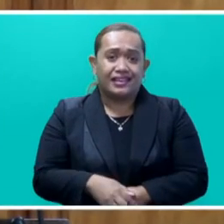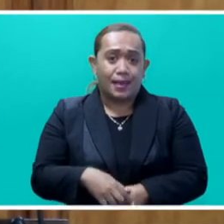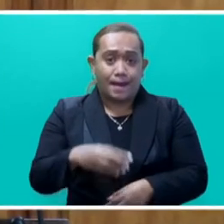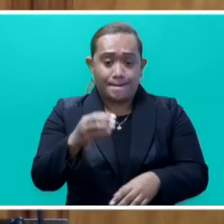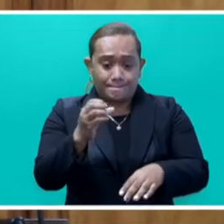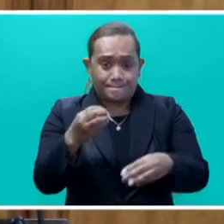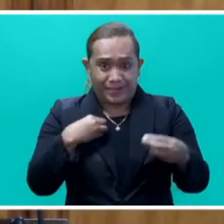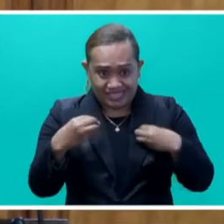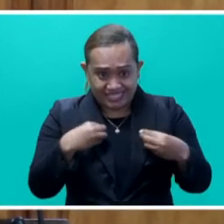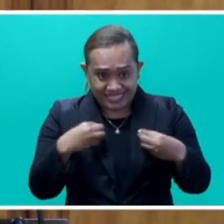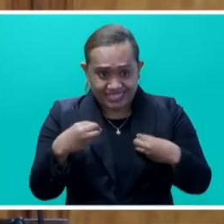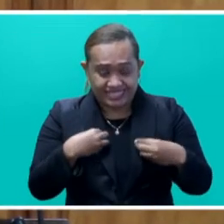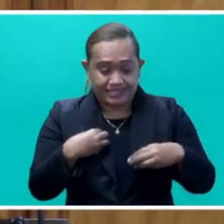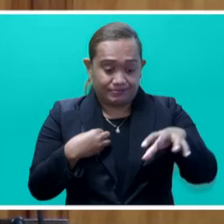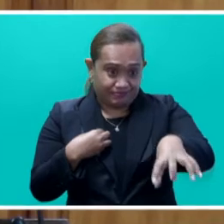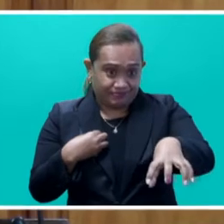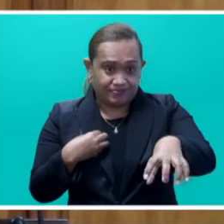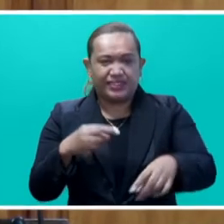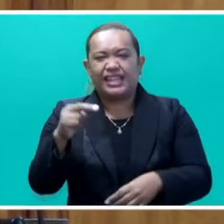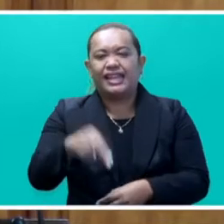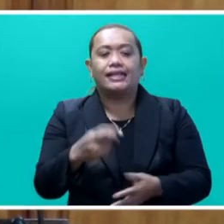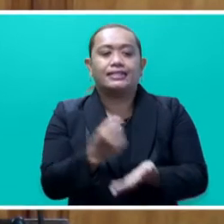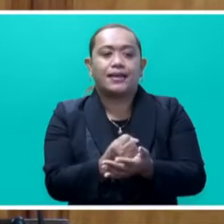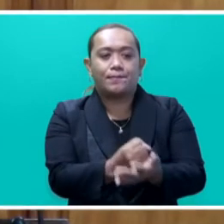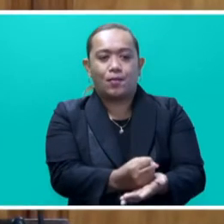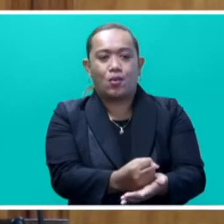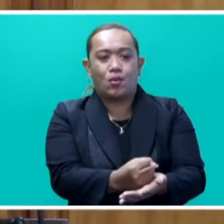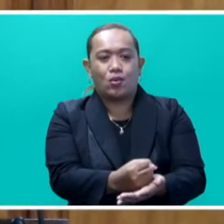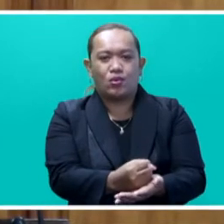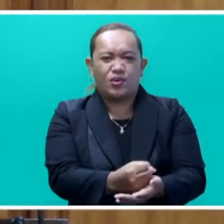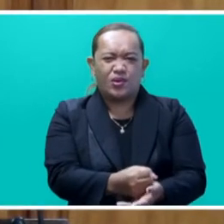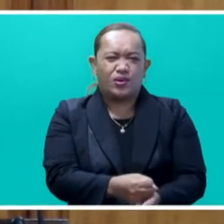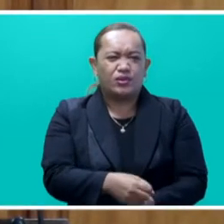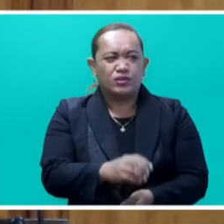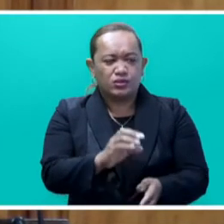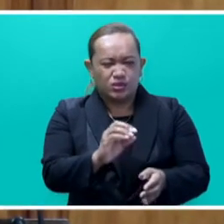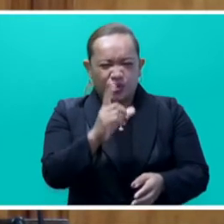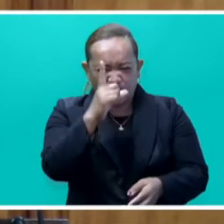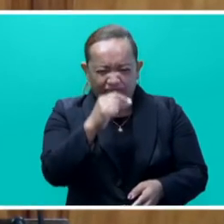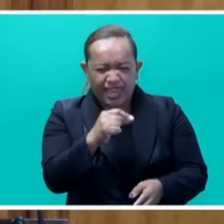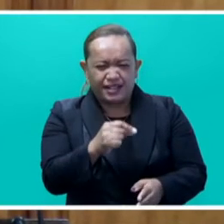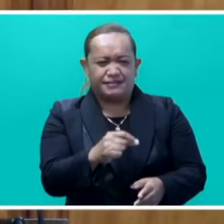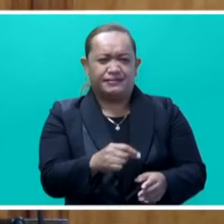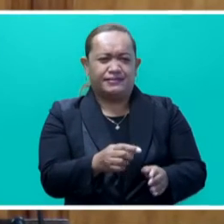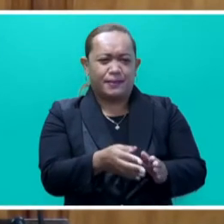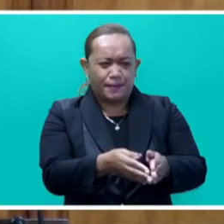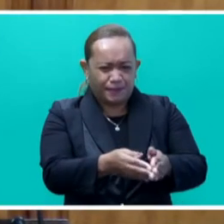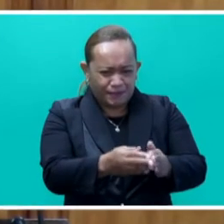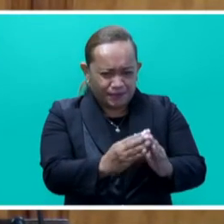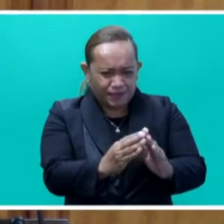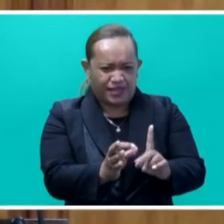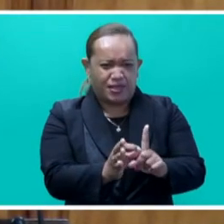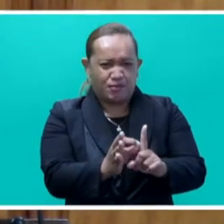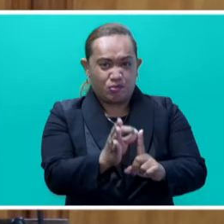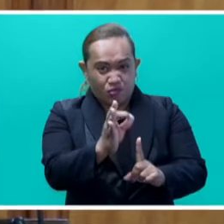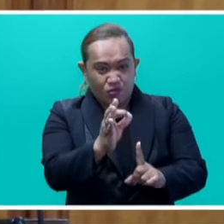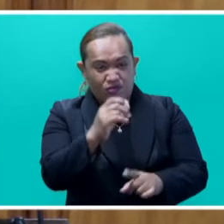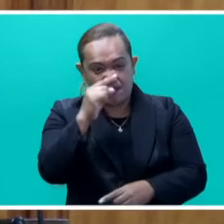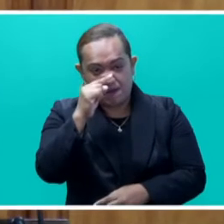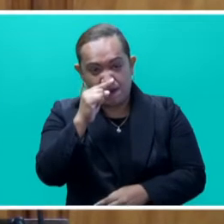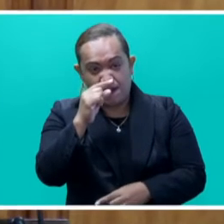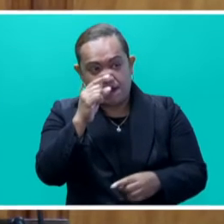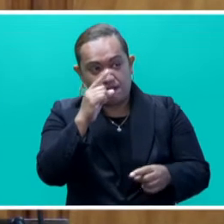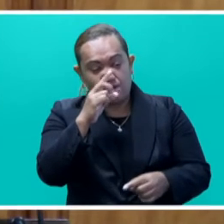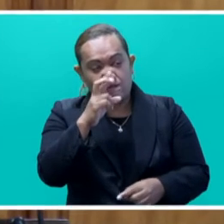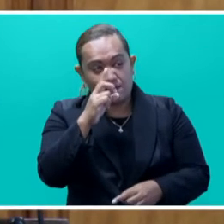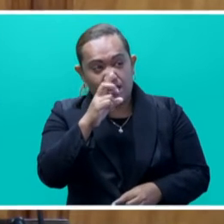to rehabilitate and bounce back. They have done it before, and they will do it again. In